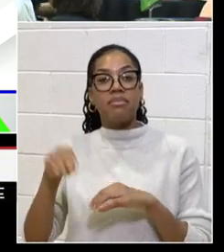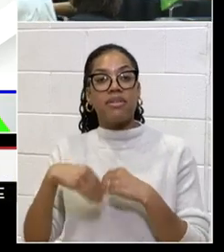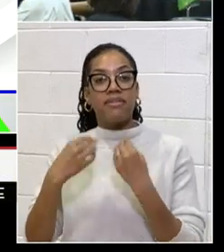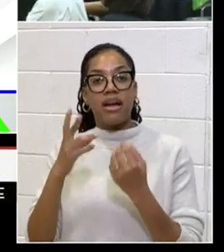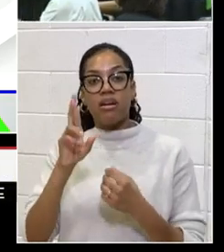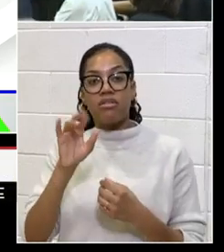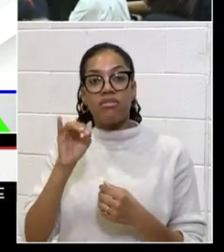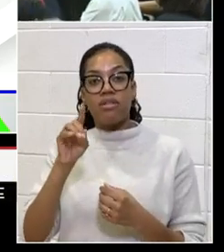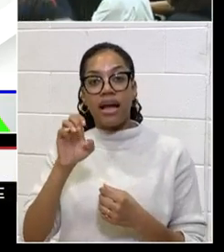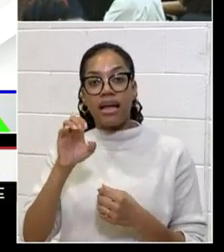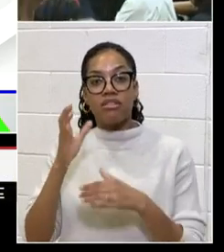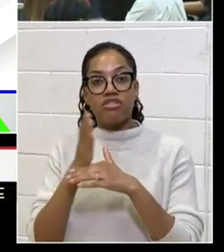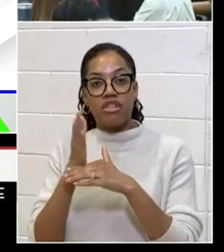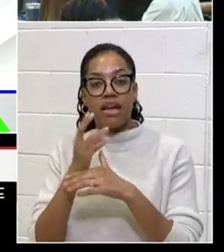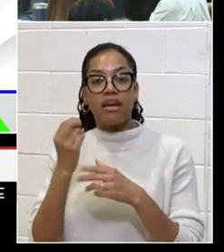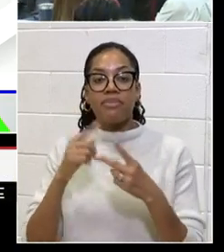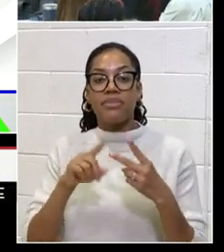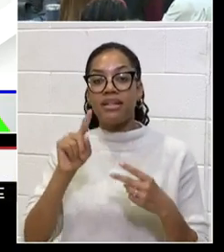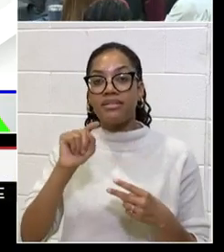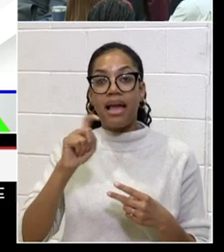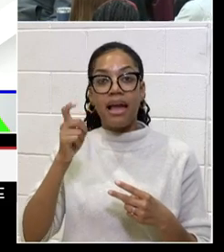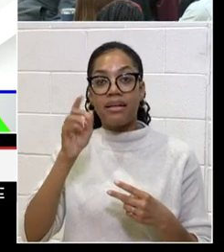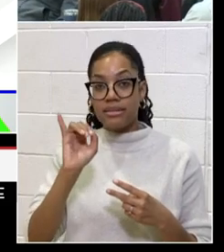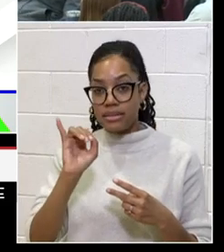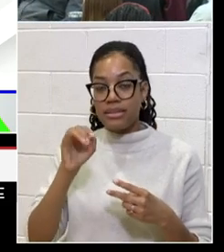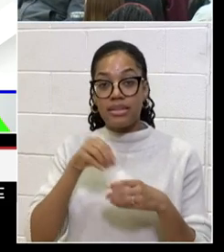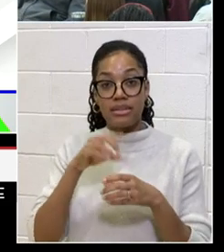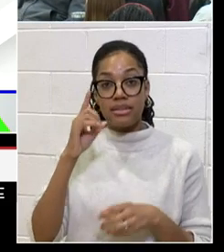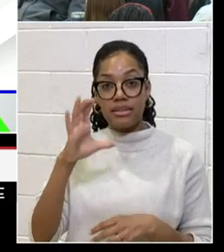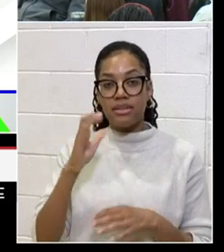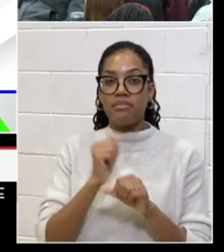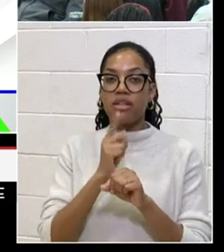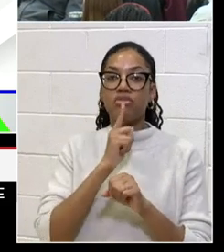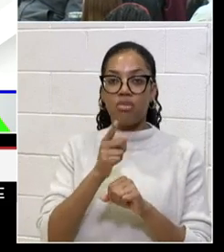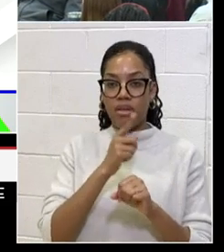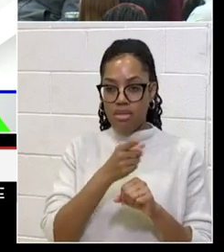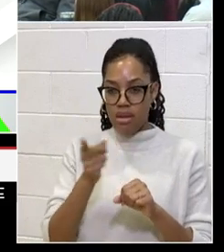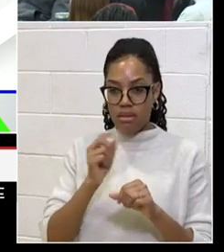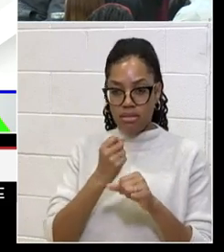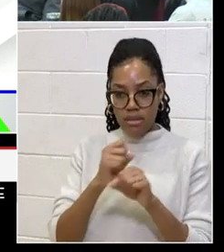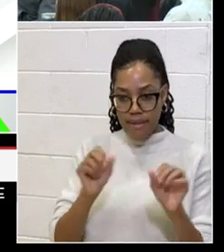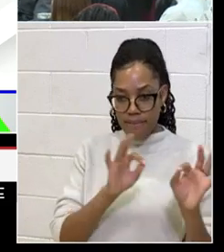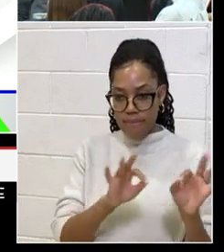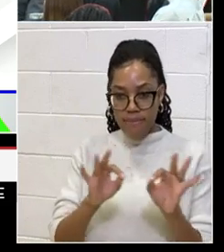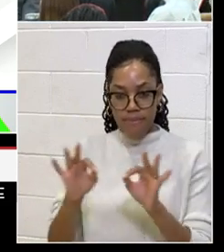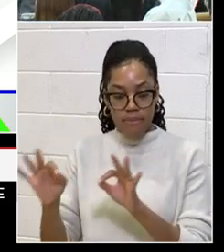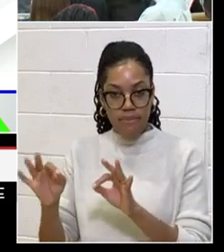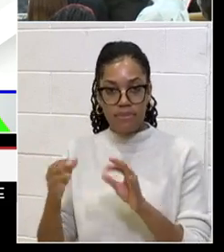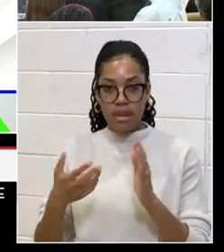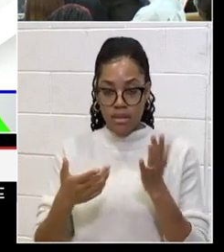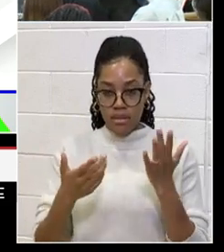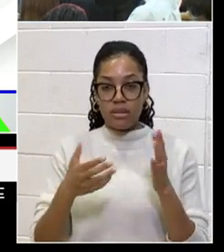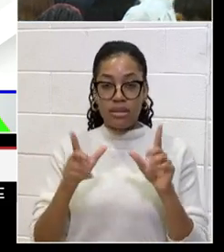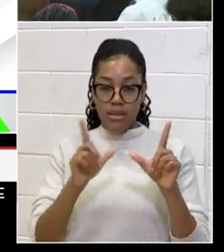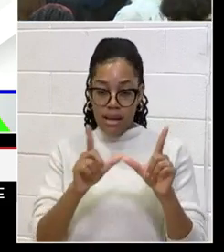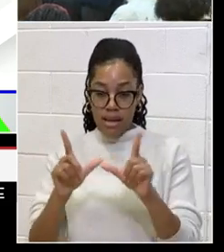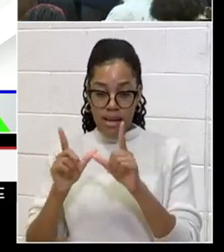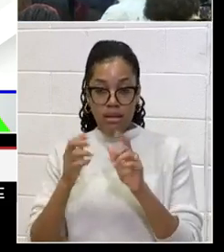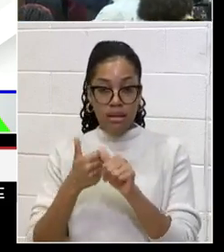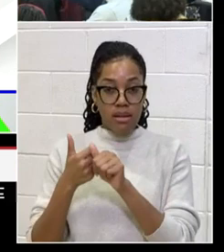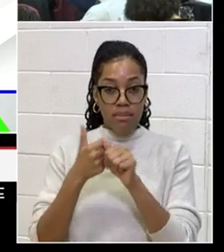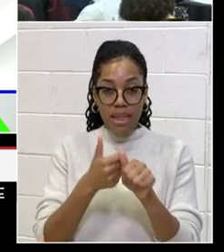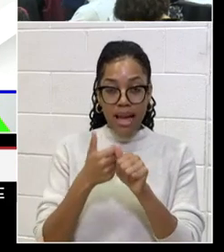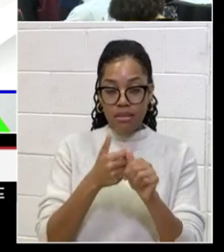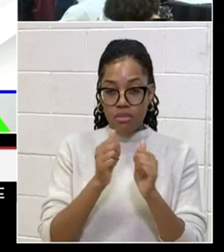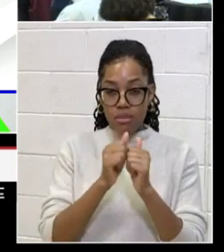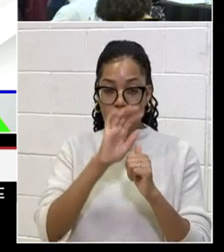and taxis in the District of Columbia are regulated, are safe, and are in compliance with all